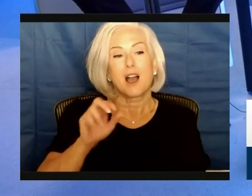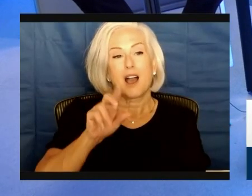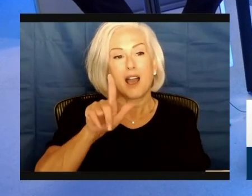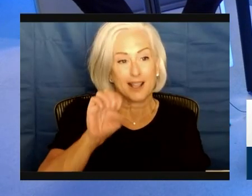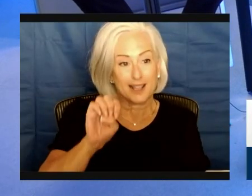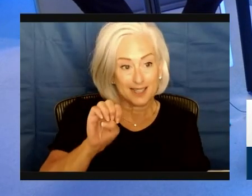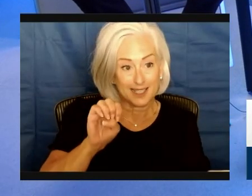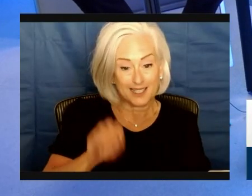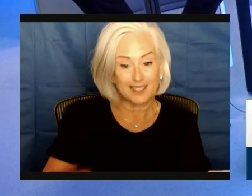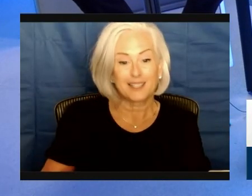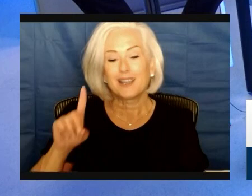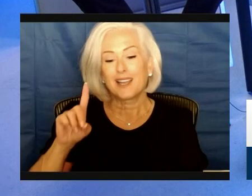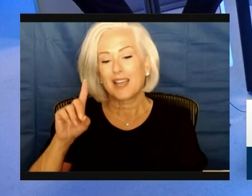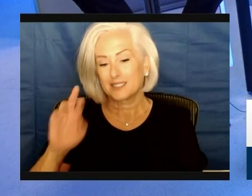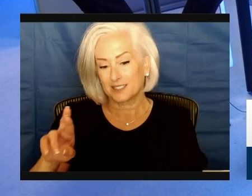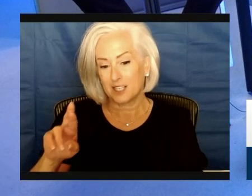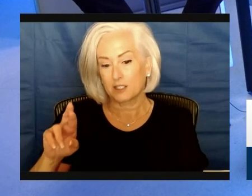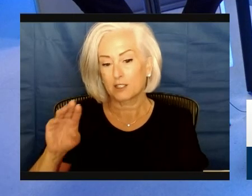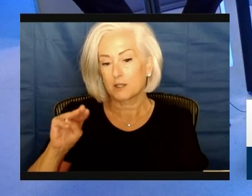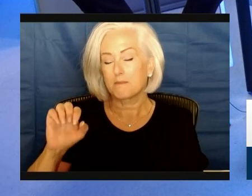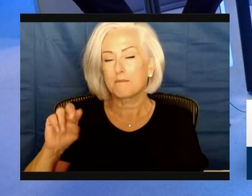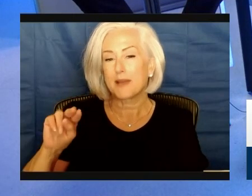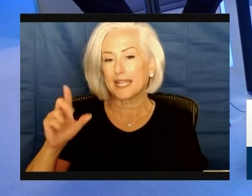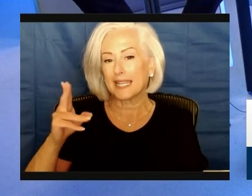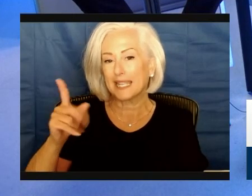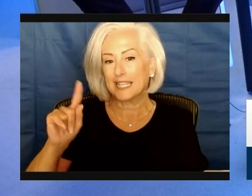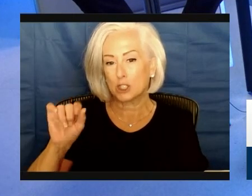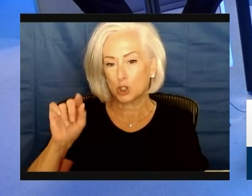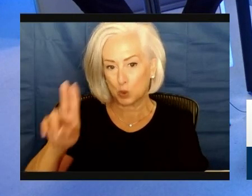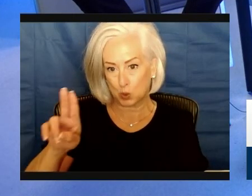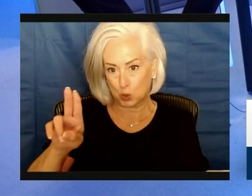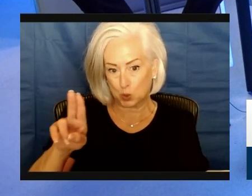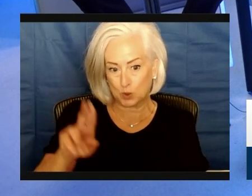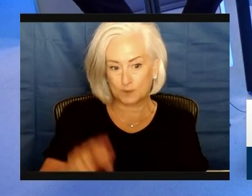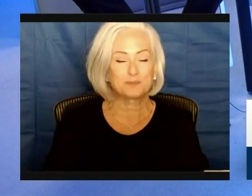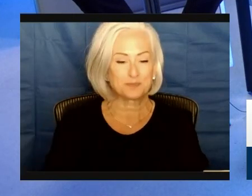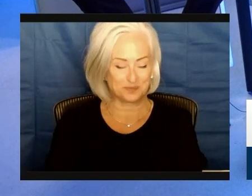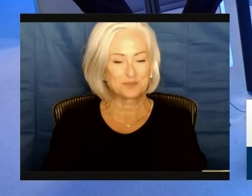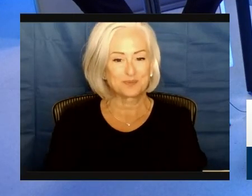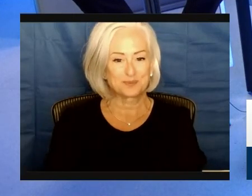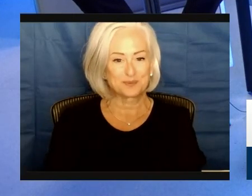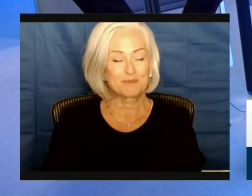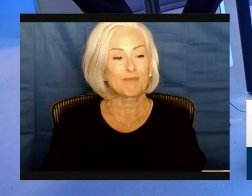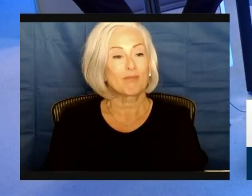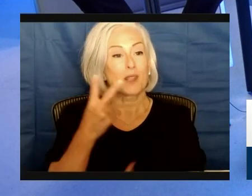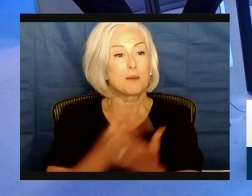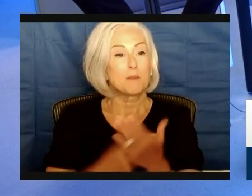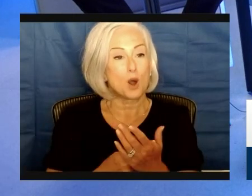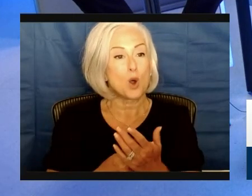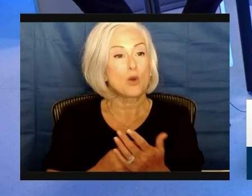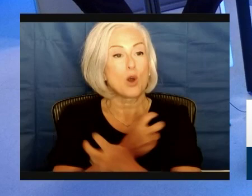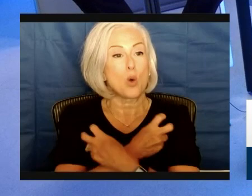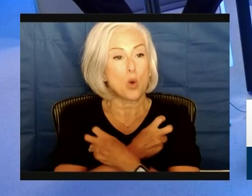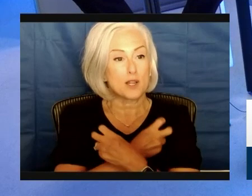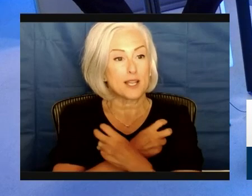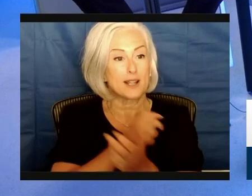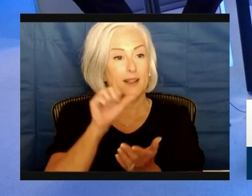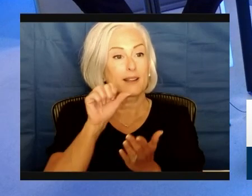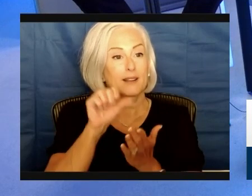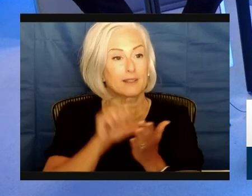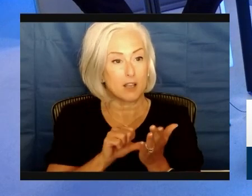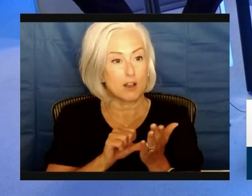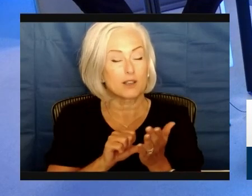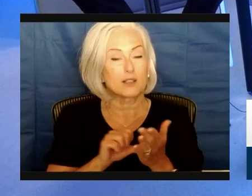yes, and Dr. Solomon Mengistu. Okay, there we go. Both orthopedic trauma fellows from Ethiopia, full-fledged orthopedic